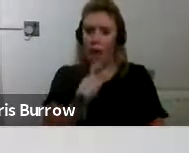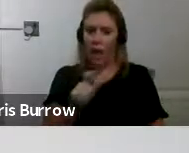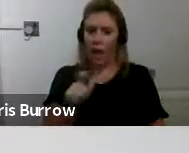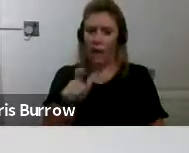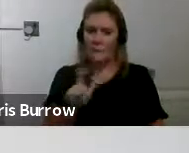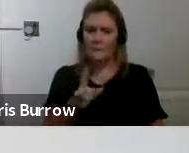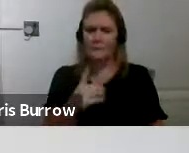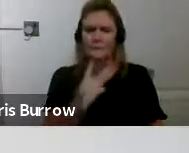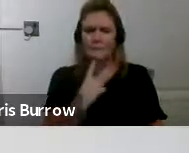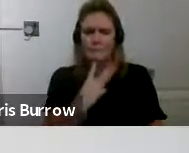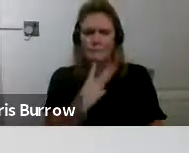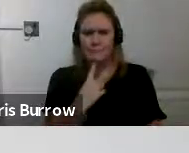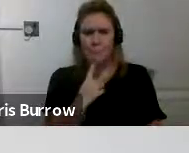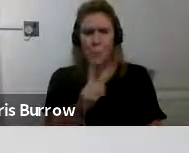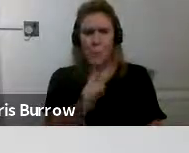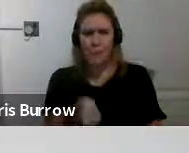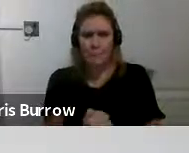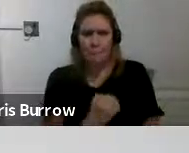That's my favourite colour.